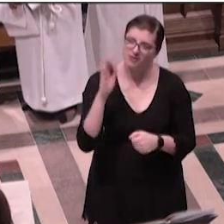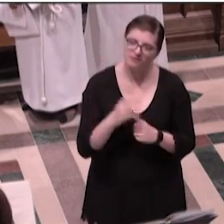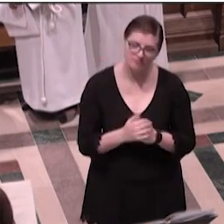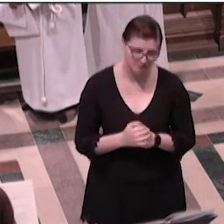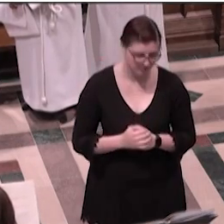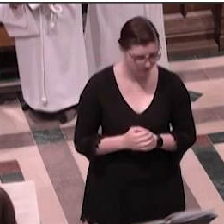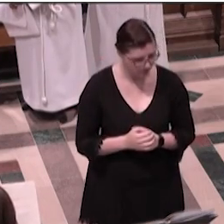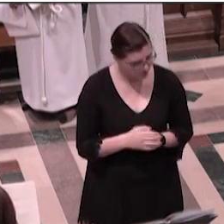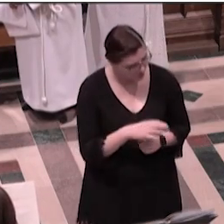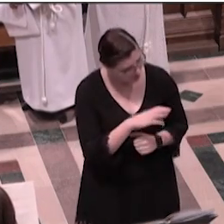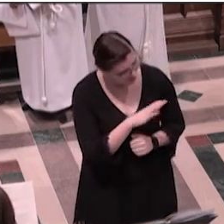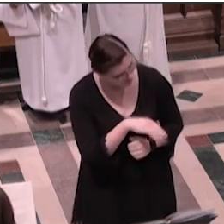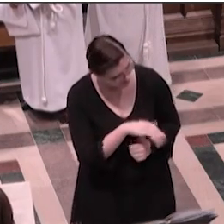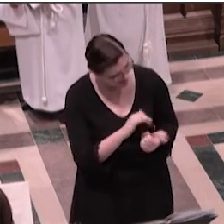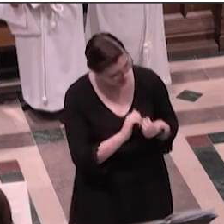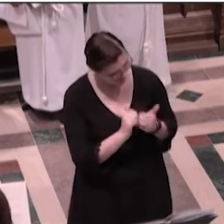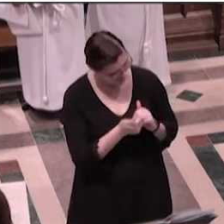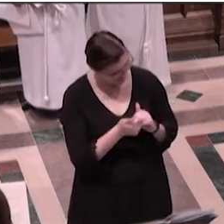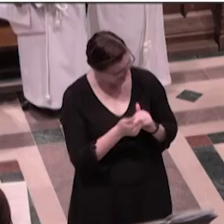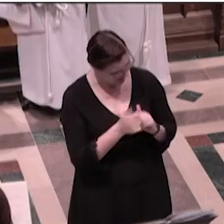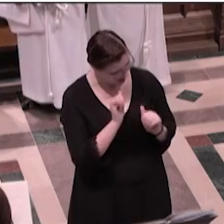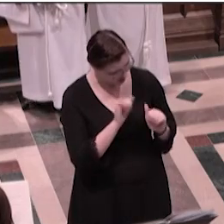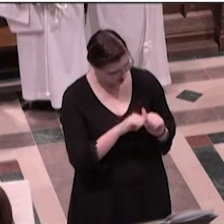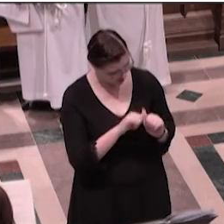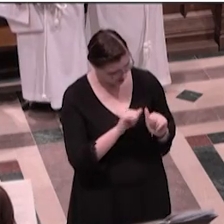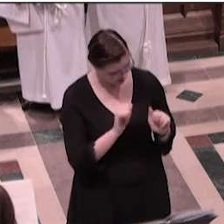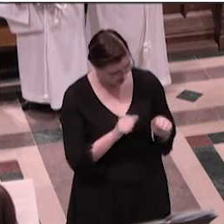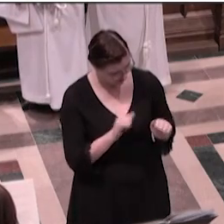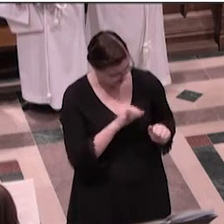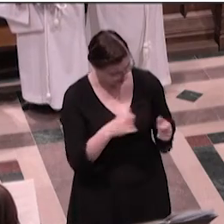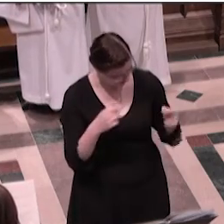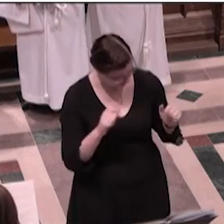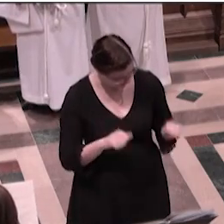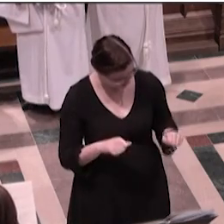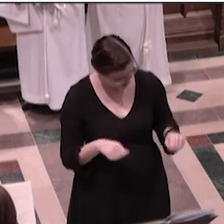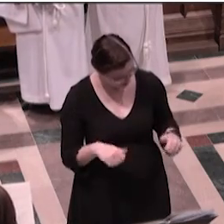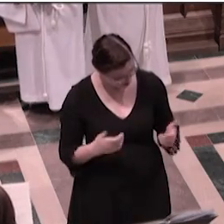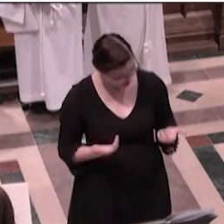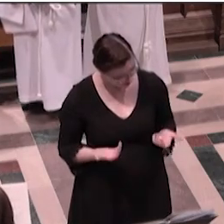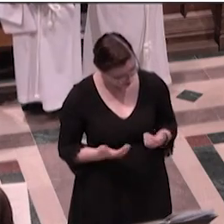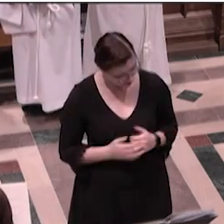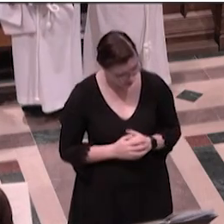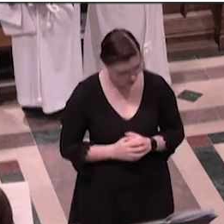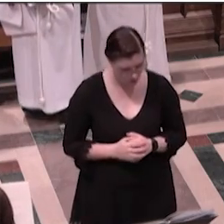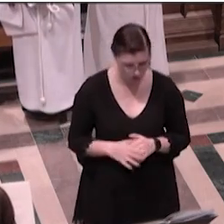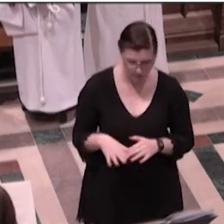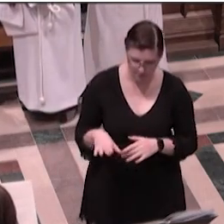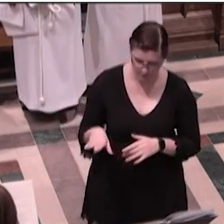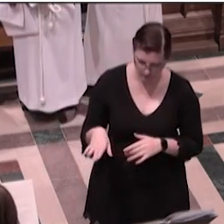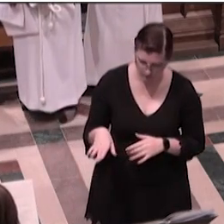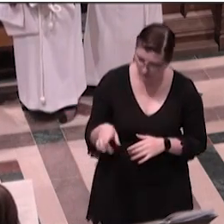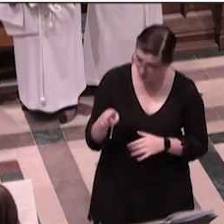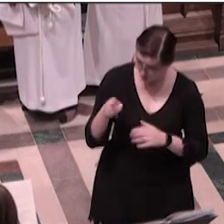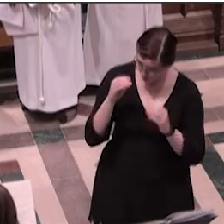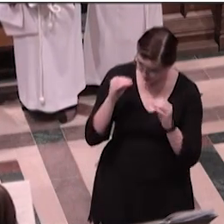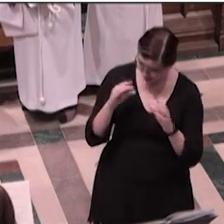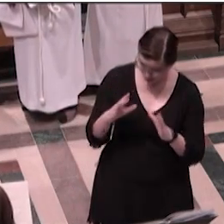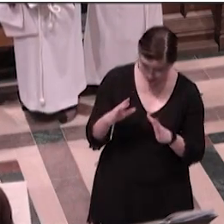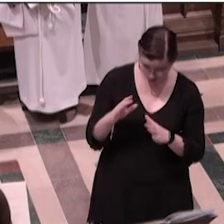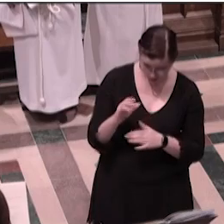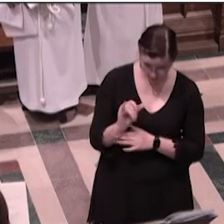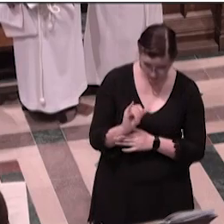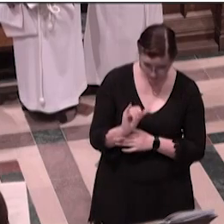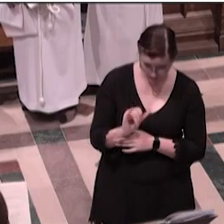Nicodemus said to him, "How can these things be?" Jesus answered him, "Are you a teacher of